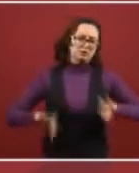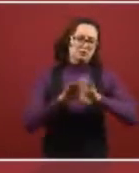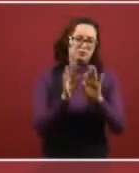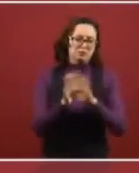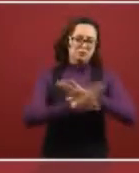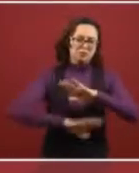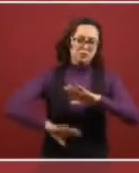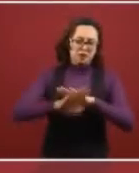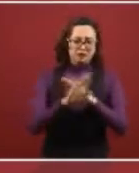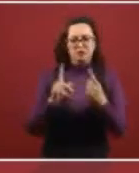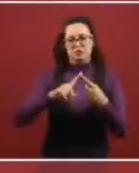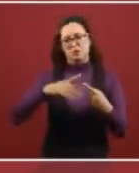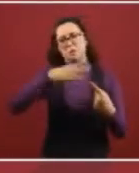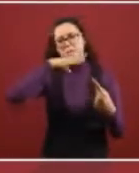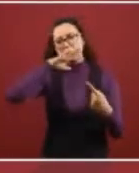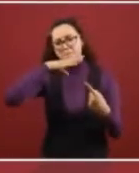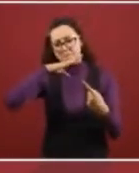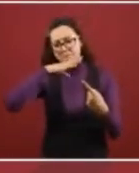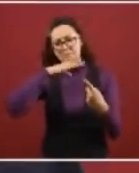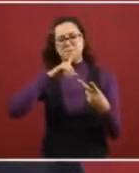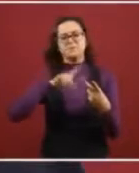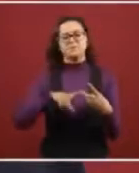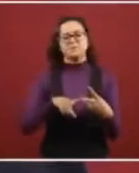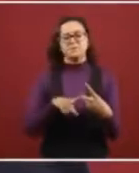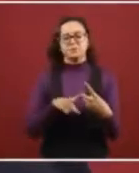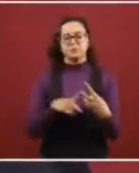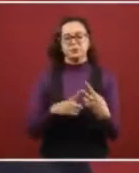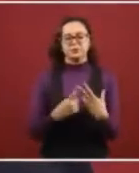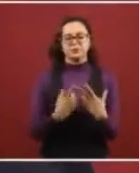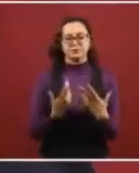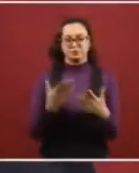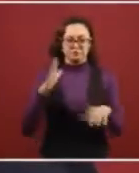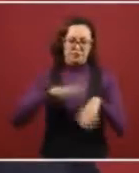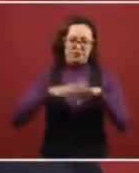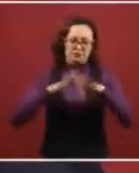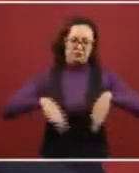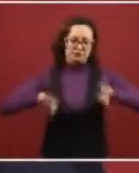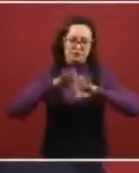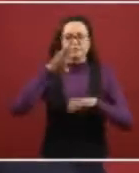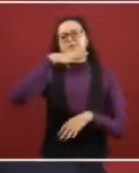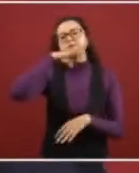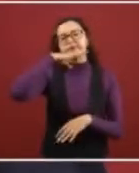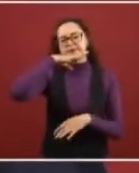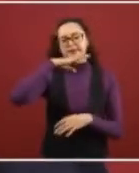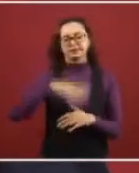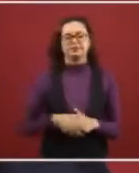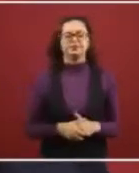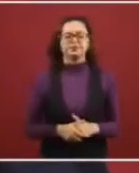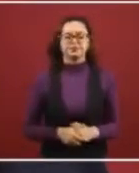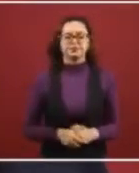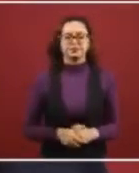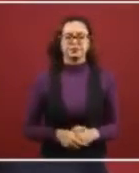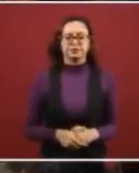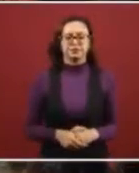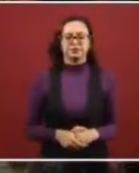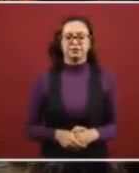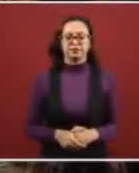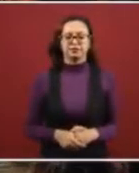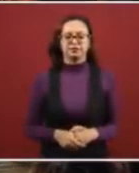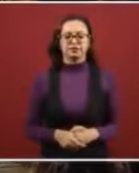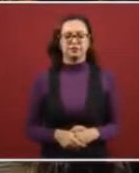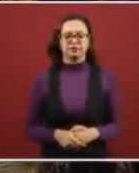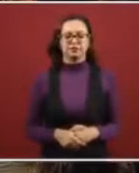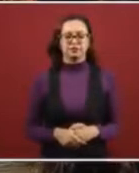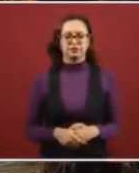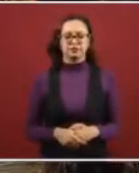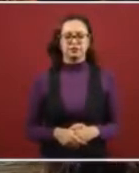the basic, maíz, like corn en especial, in particular. Por eso se